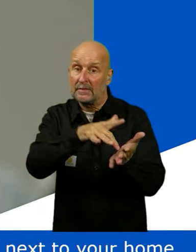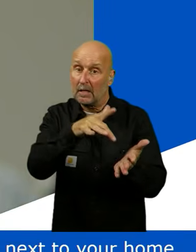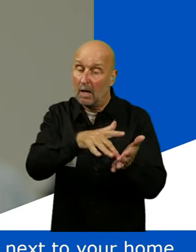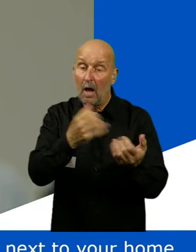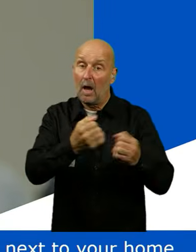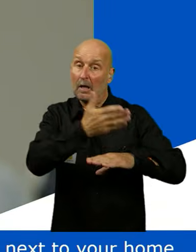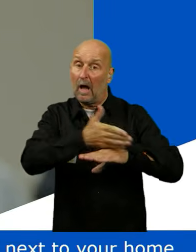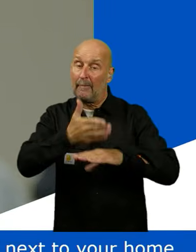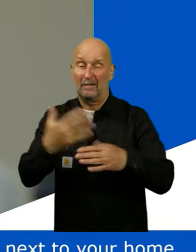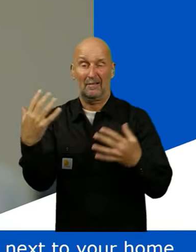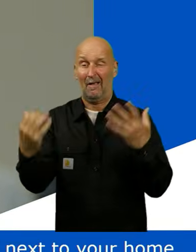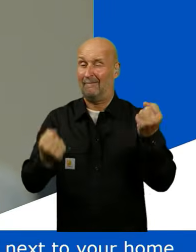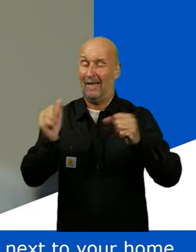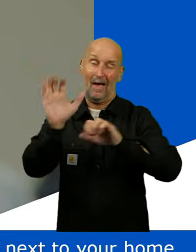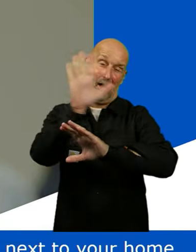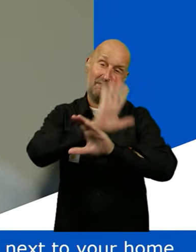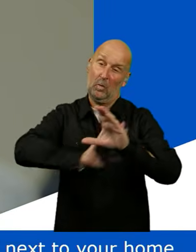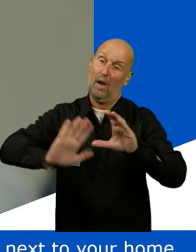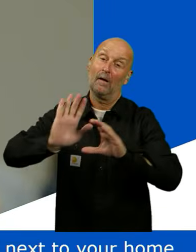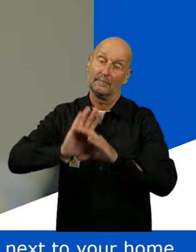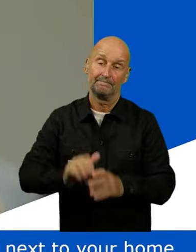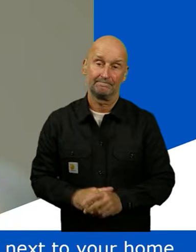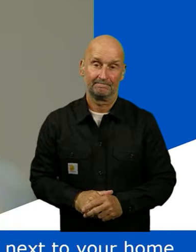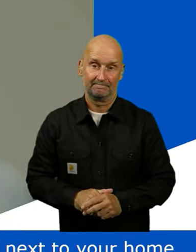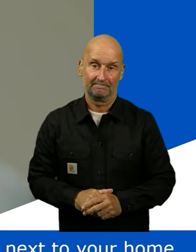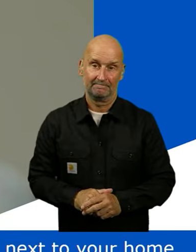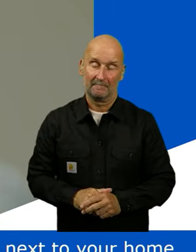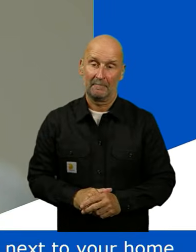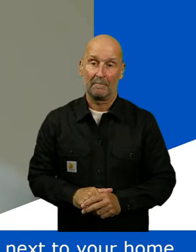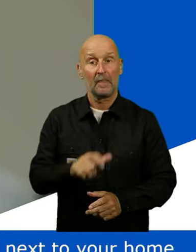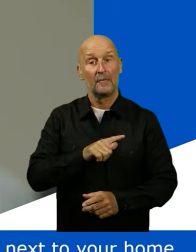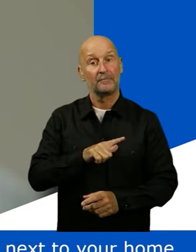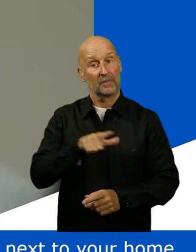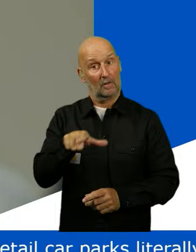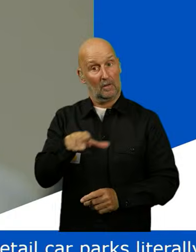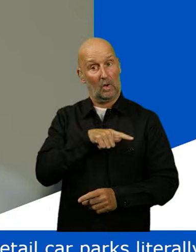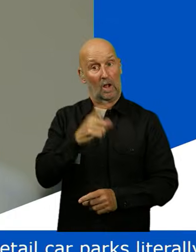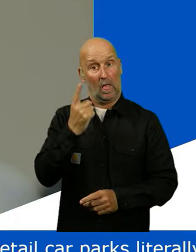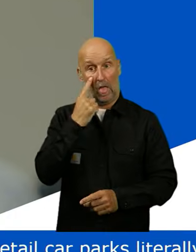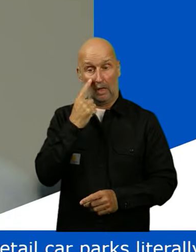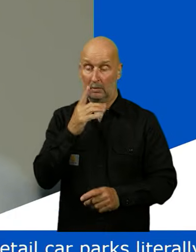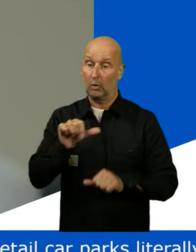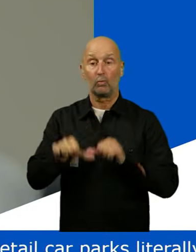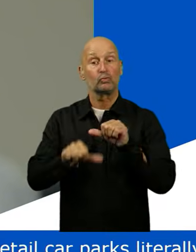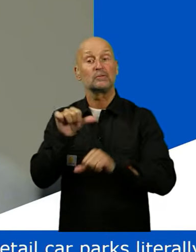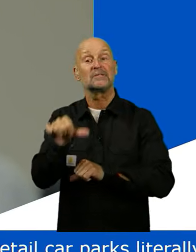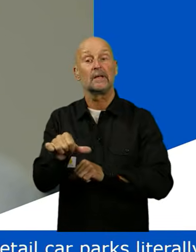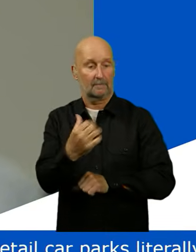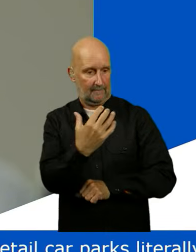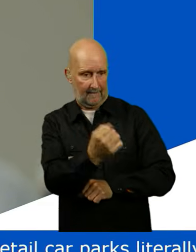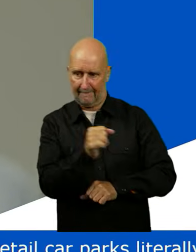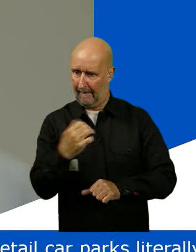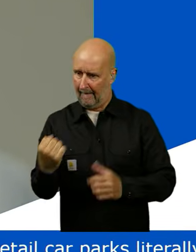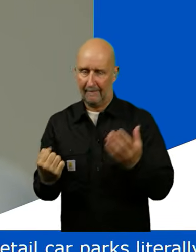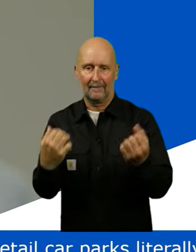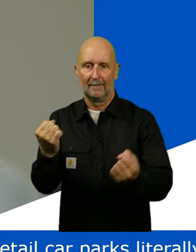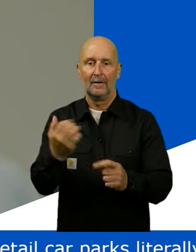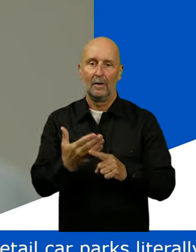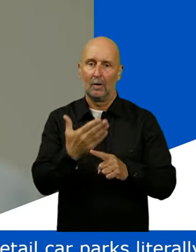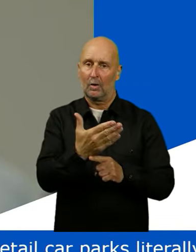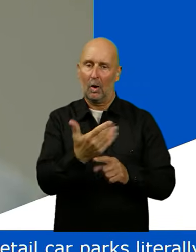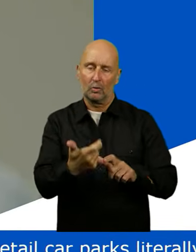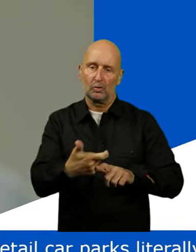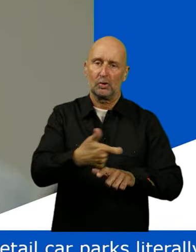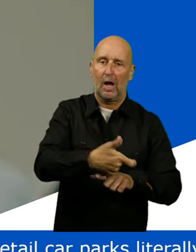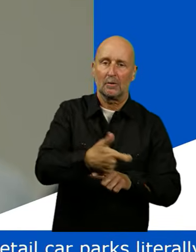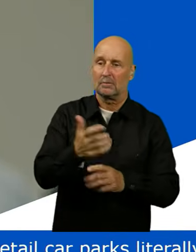literally everywhere. So the good thing is you can try and work that into your routine and, go charging